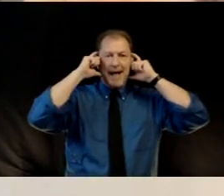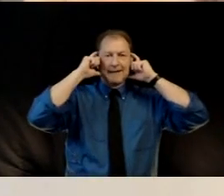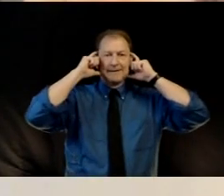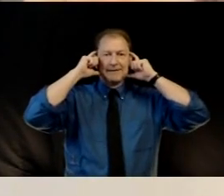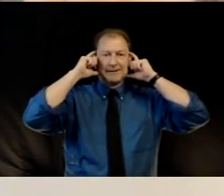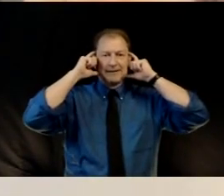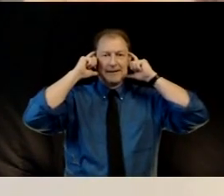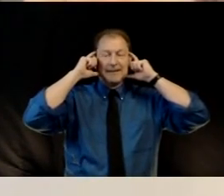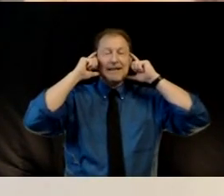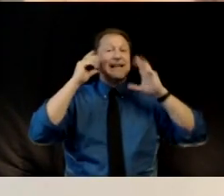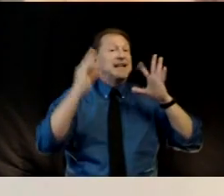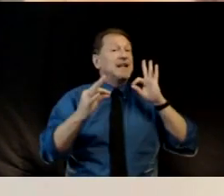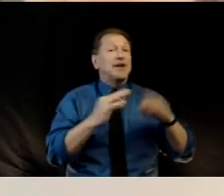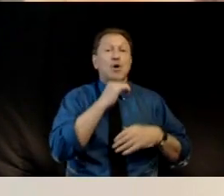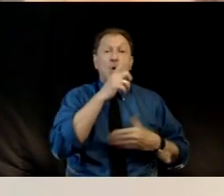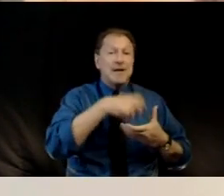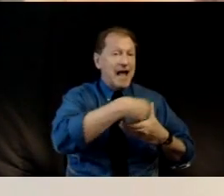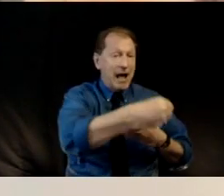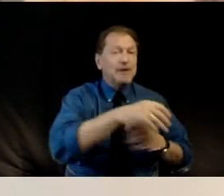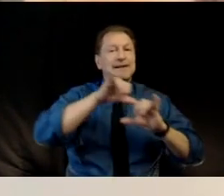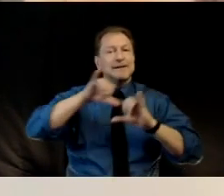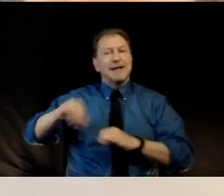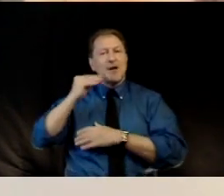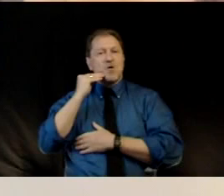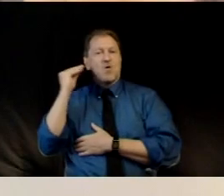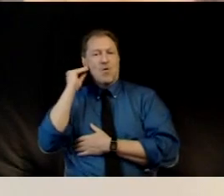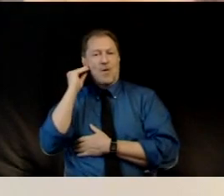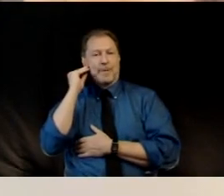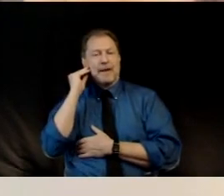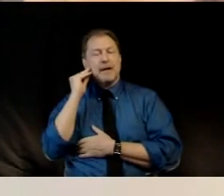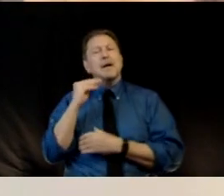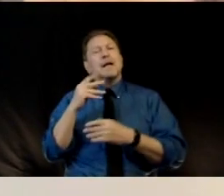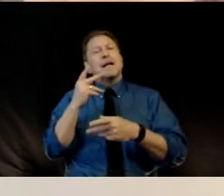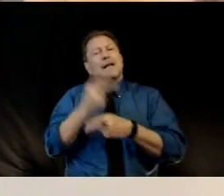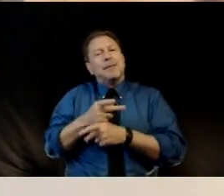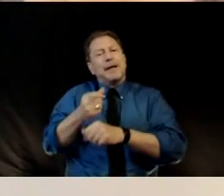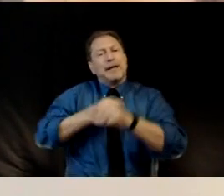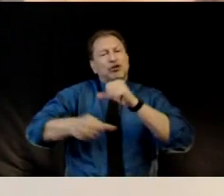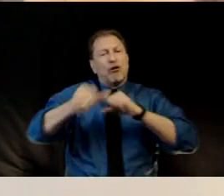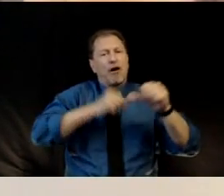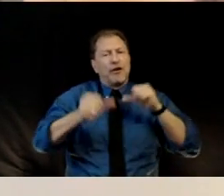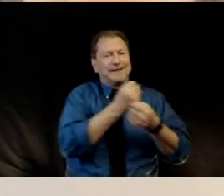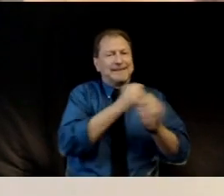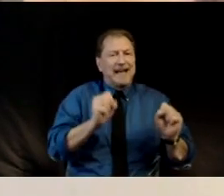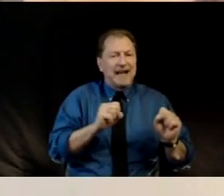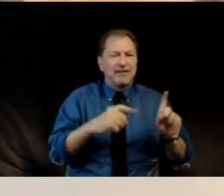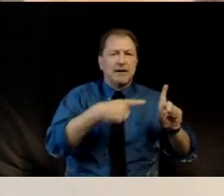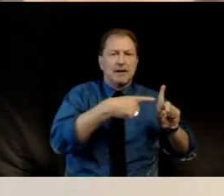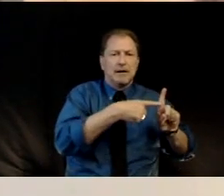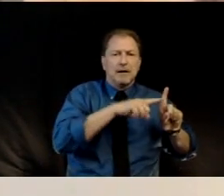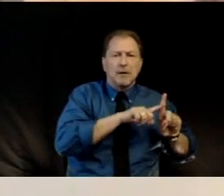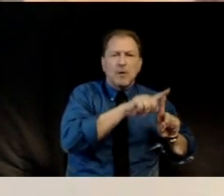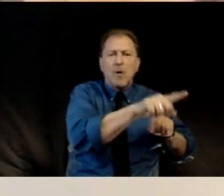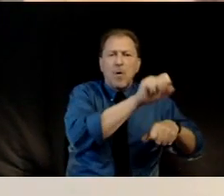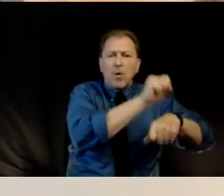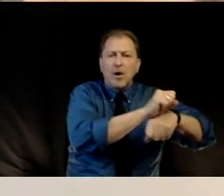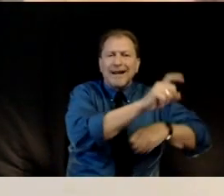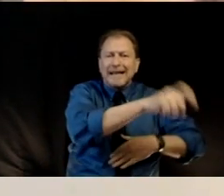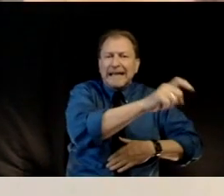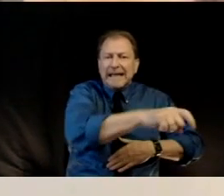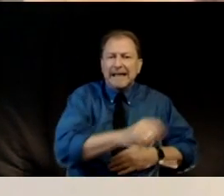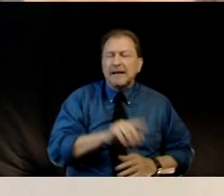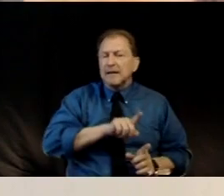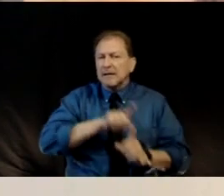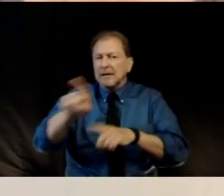out, in order to make space for essential workers, to be able to get to their essential jobs, and for other people to do important